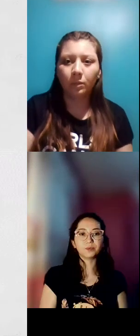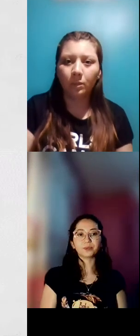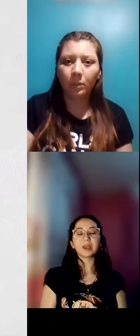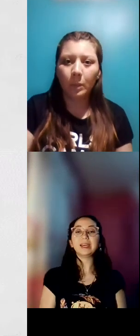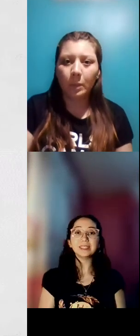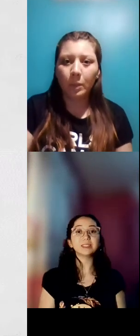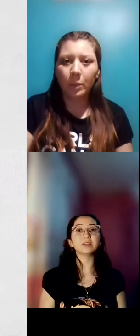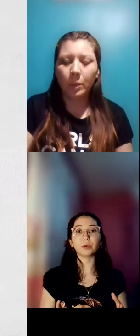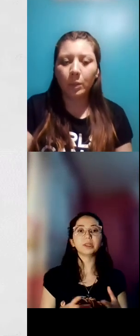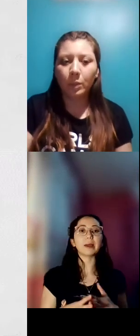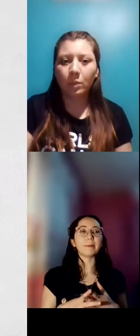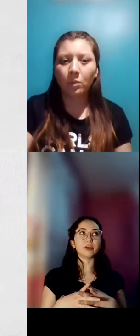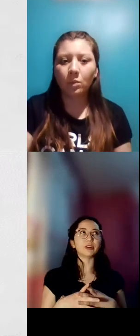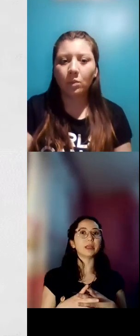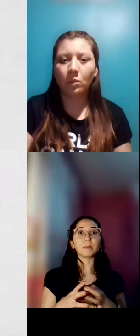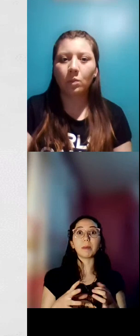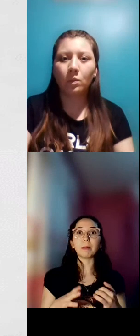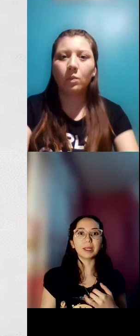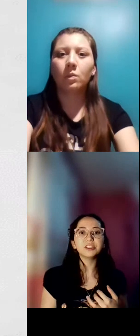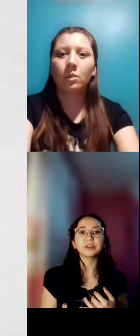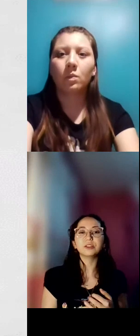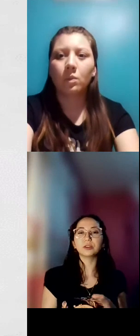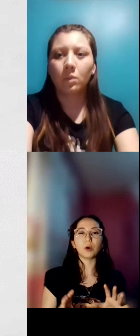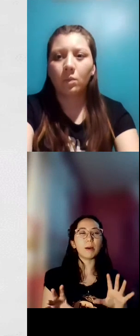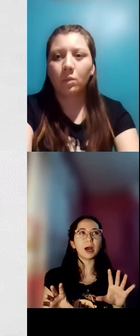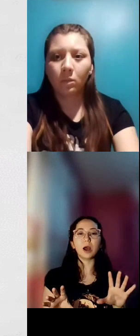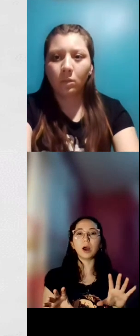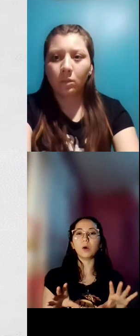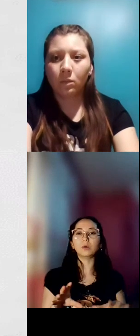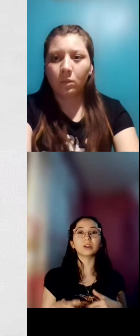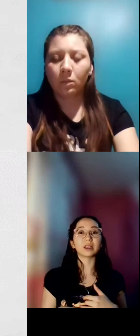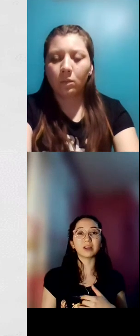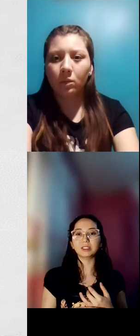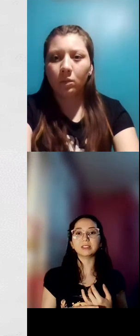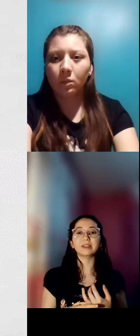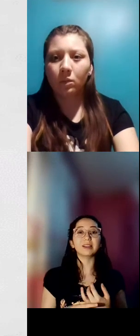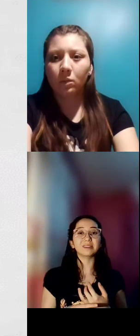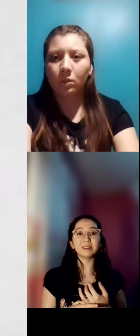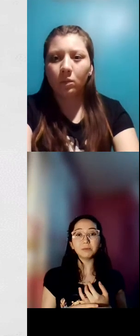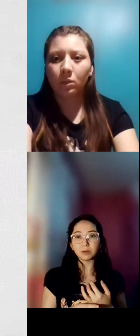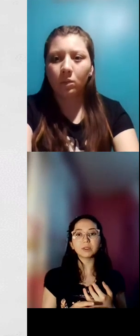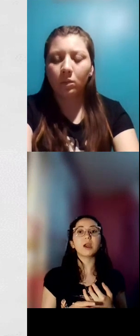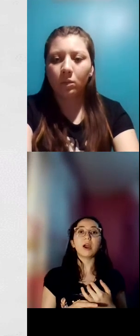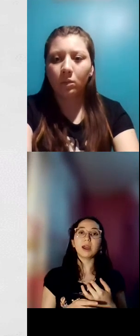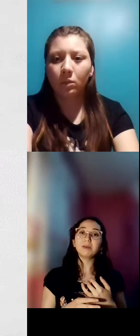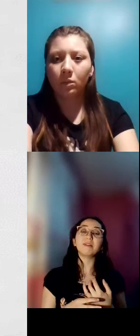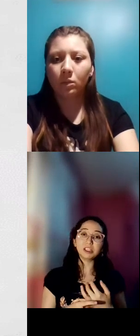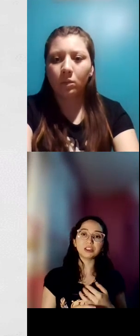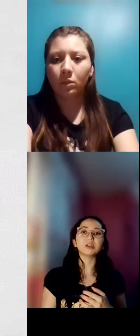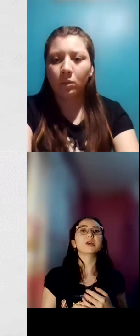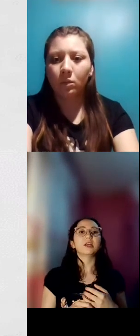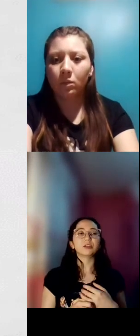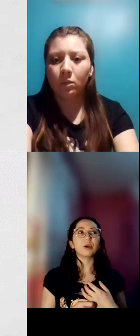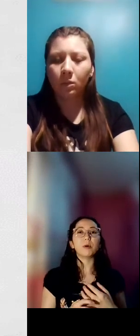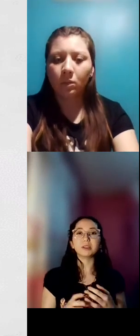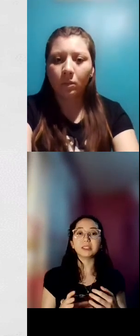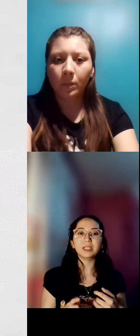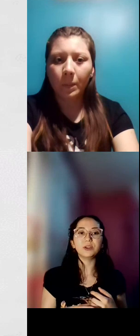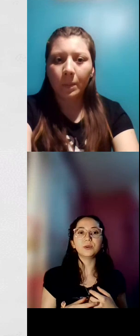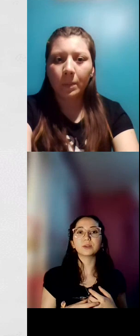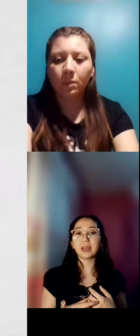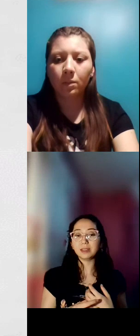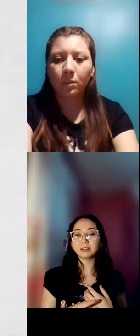Conclusion. It is important for the population to know about recognizing the symptoms and prevention